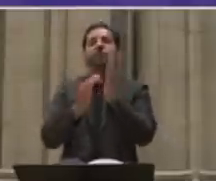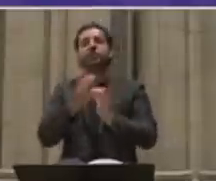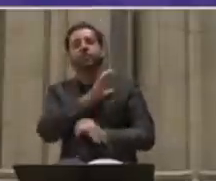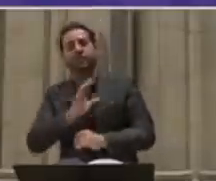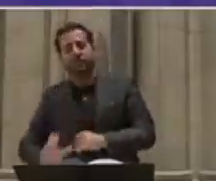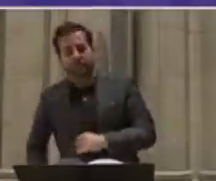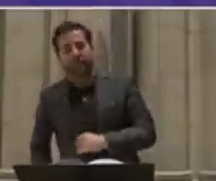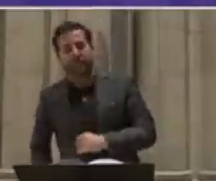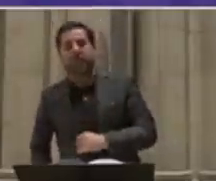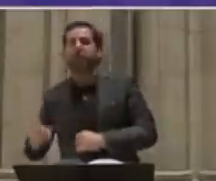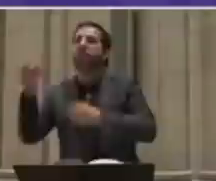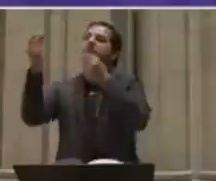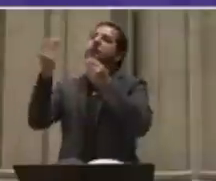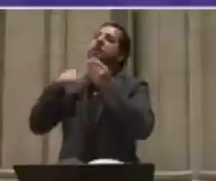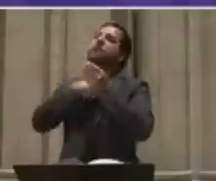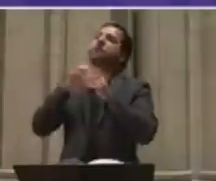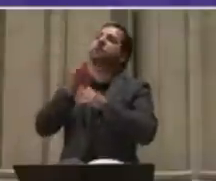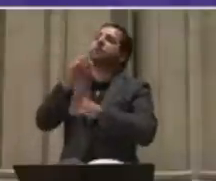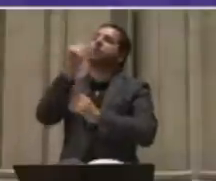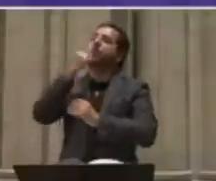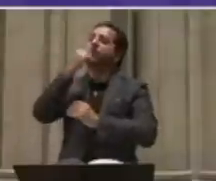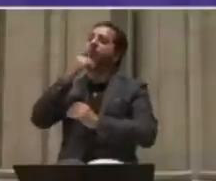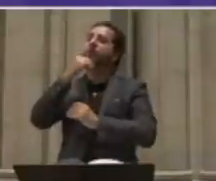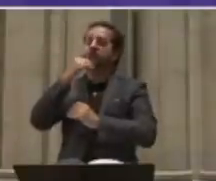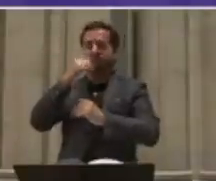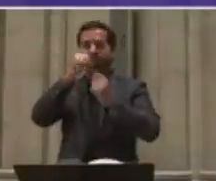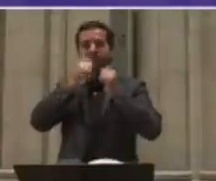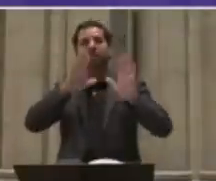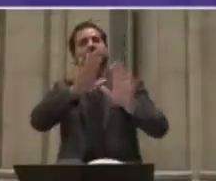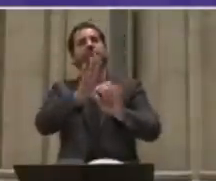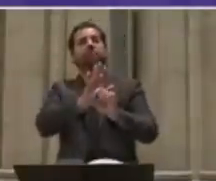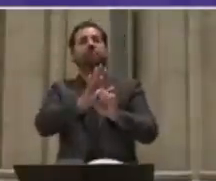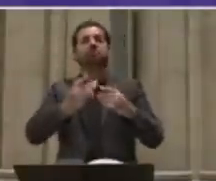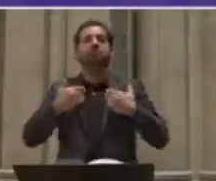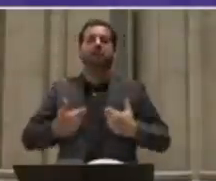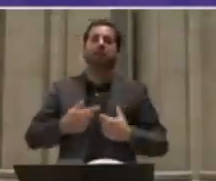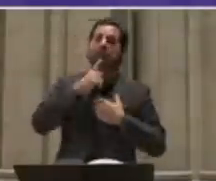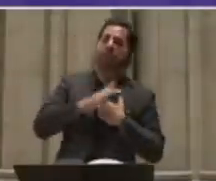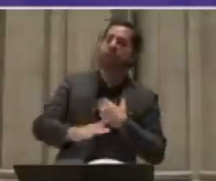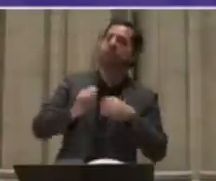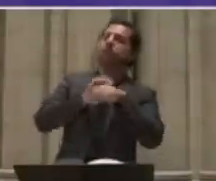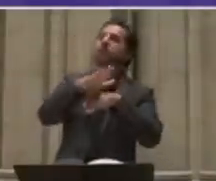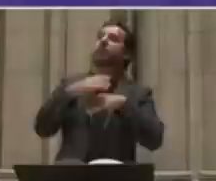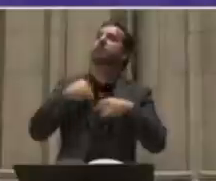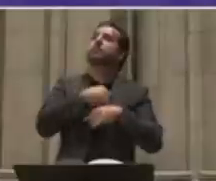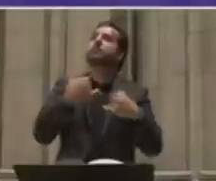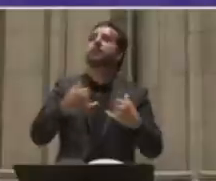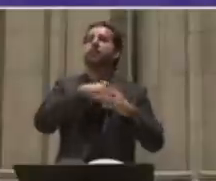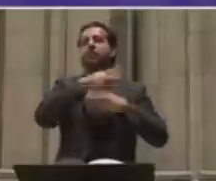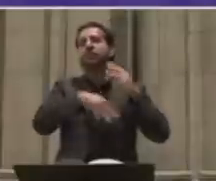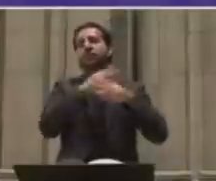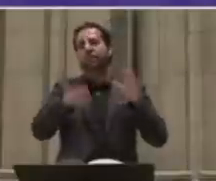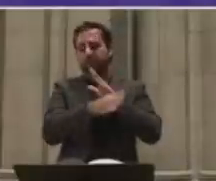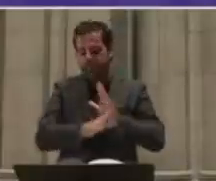Christ, and you have fed us with spiritual food in the sacrament of his body and blood. Send us now into the world